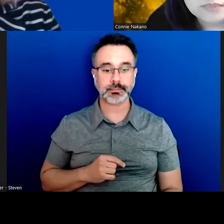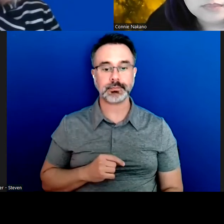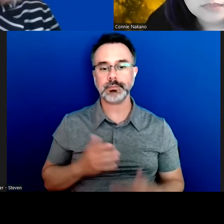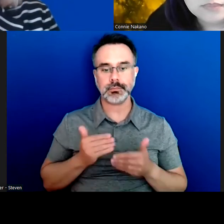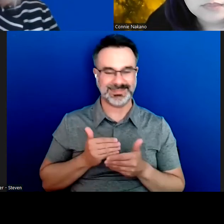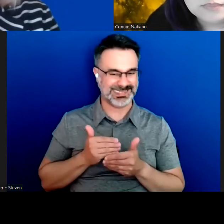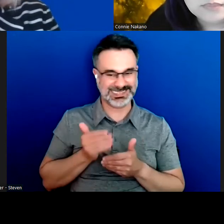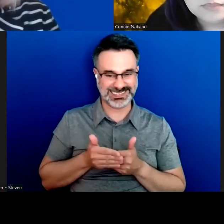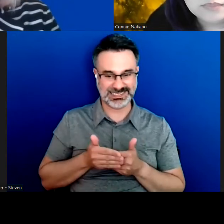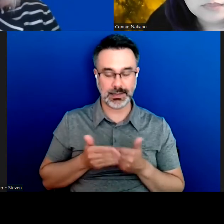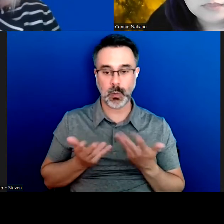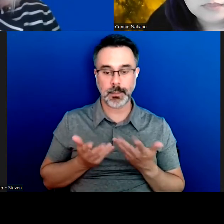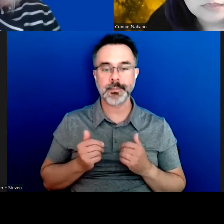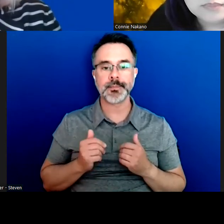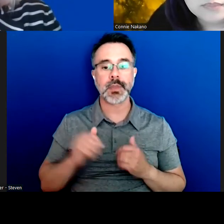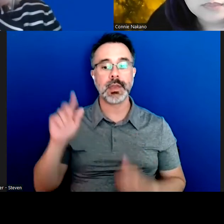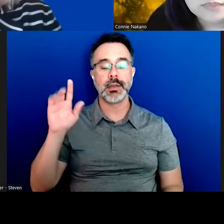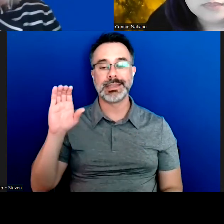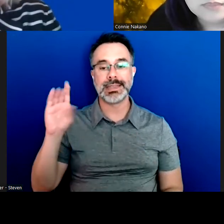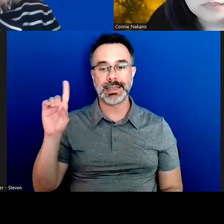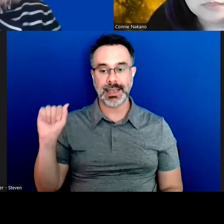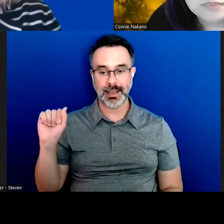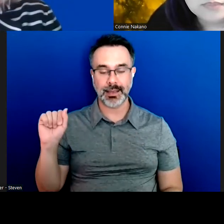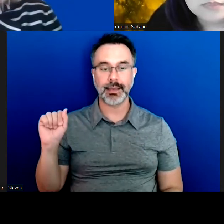is the Department of Aging has an